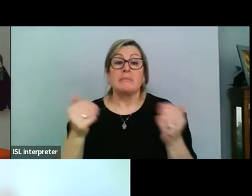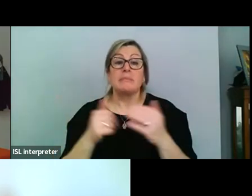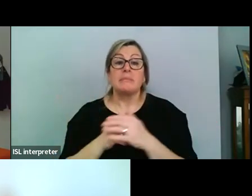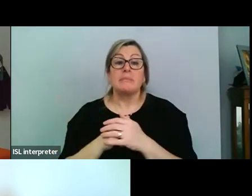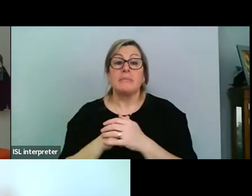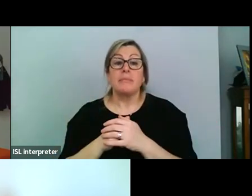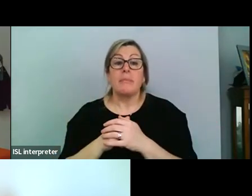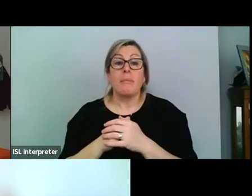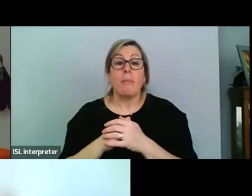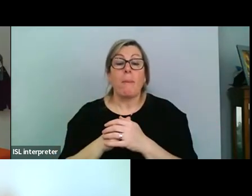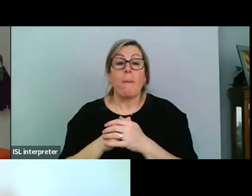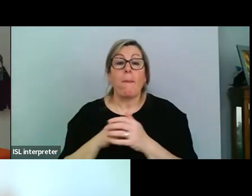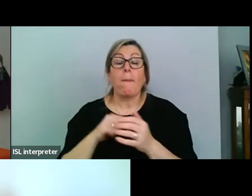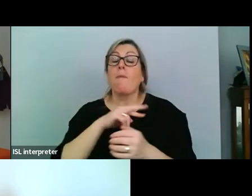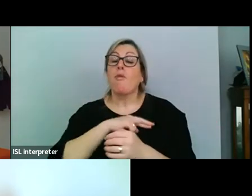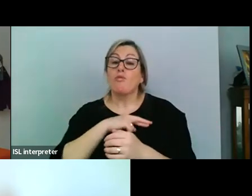open to anybody.